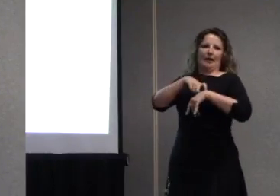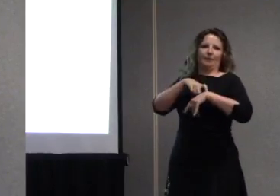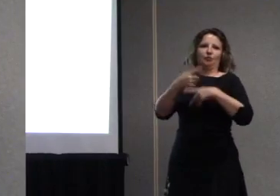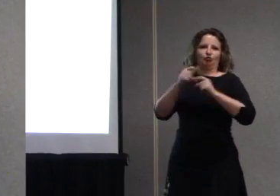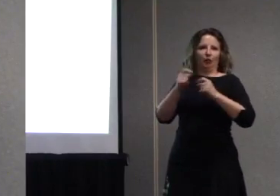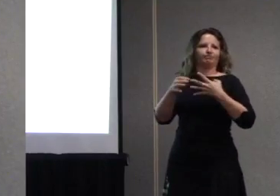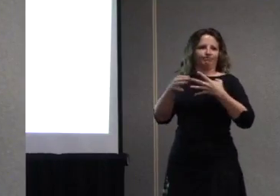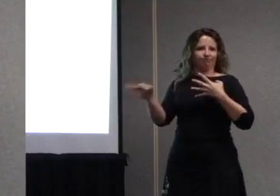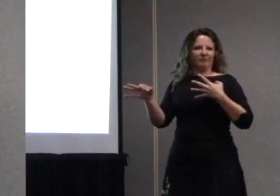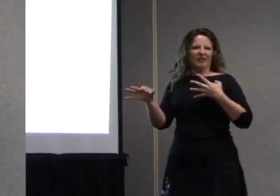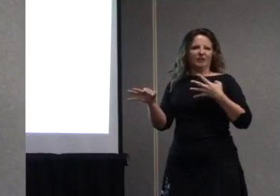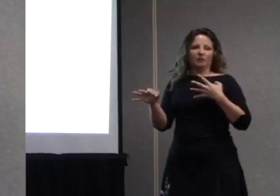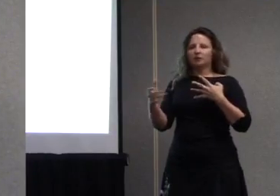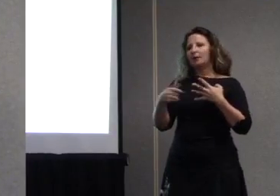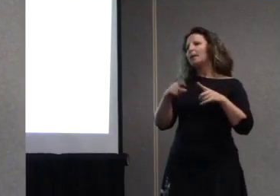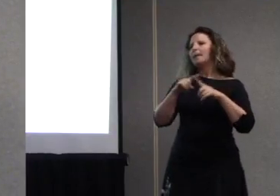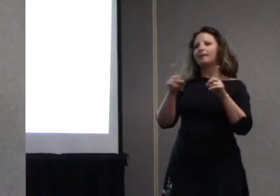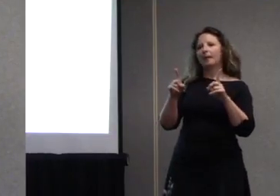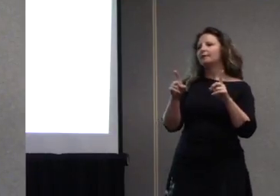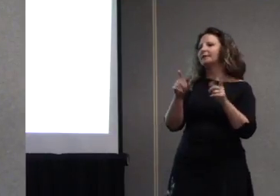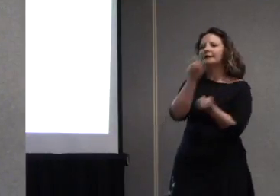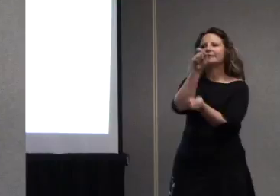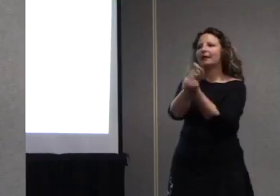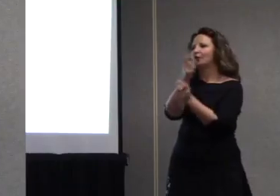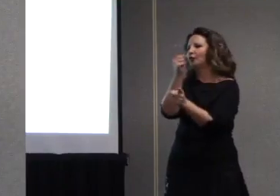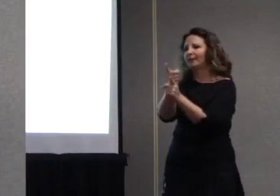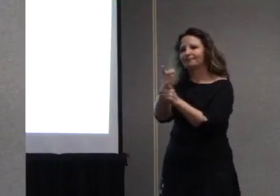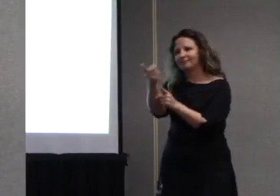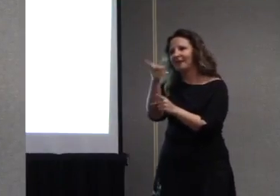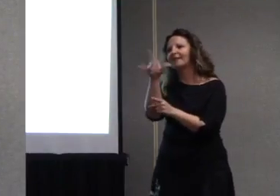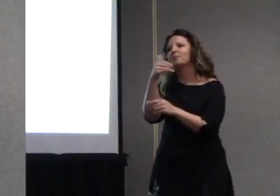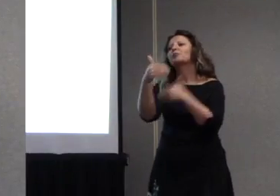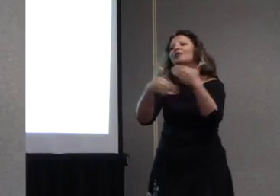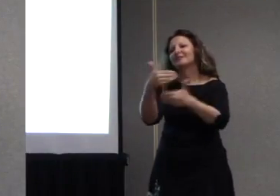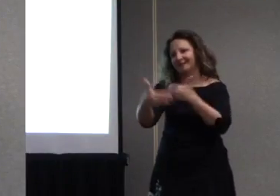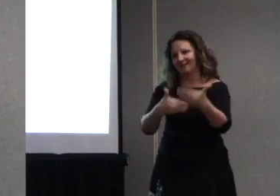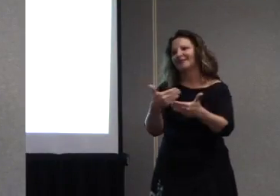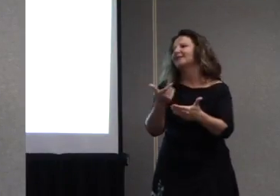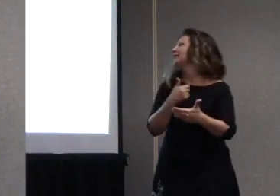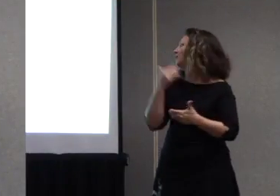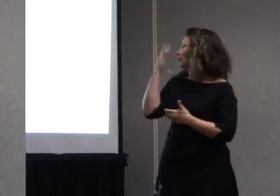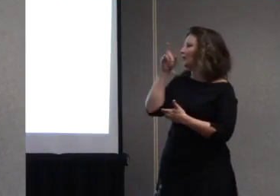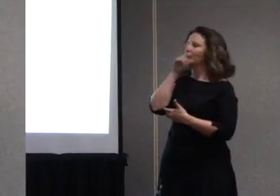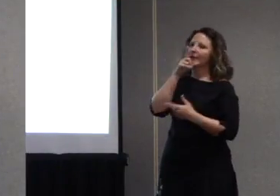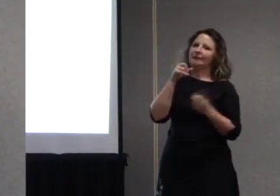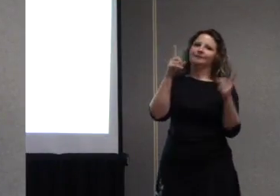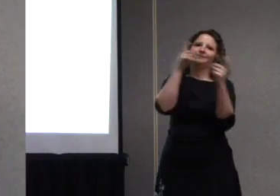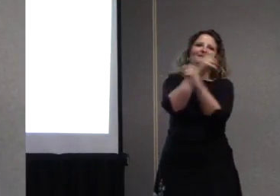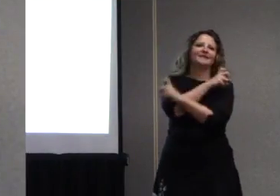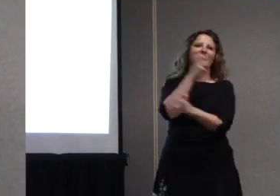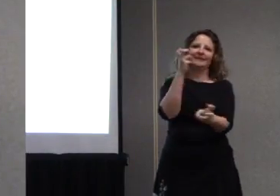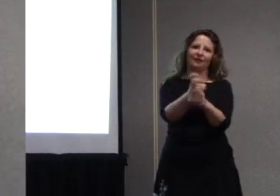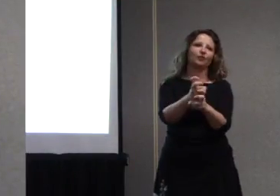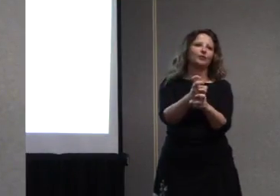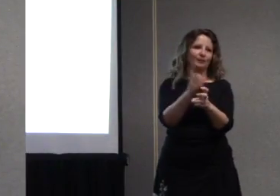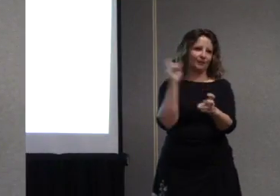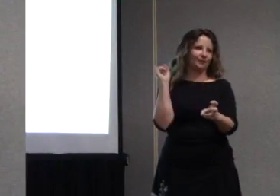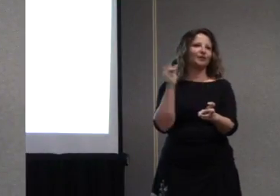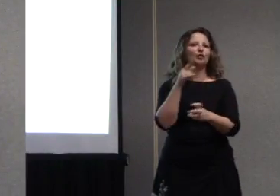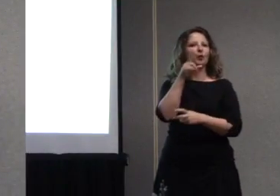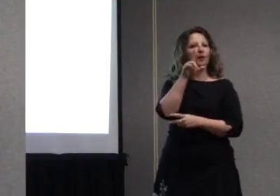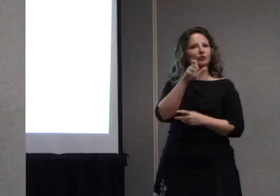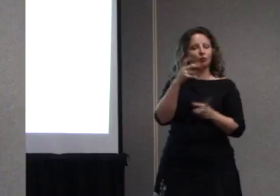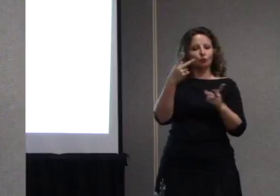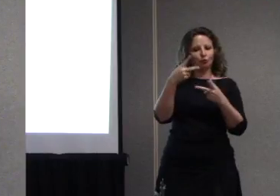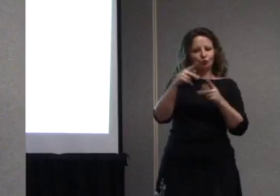some of the first iterations that we had. Yeah, but it's to show you, you're exactly right. That's the process. That's why this is so